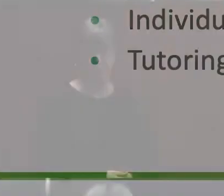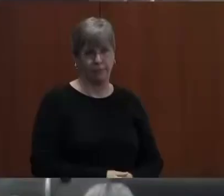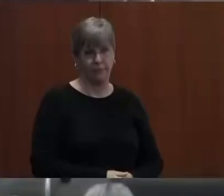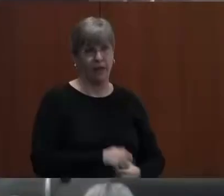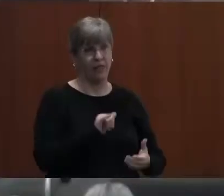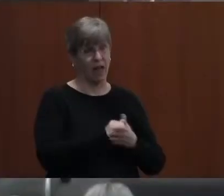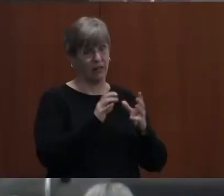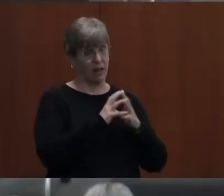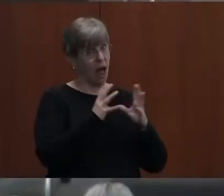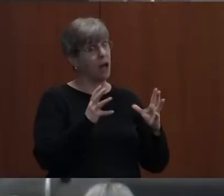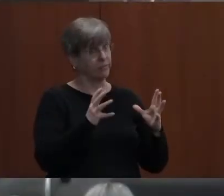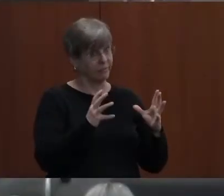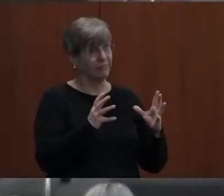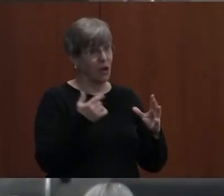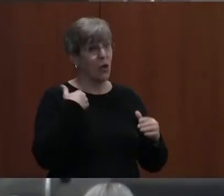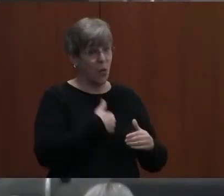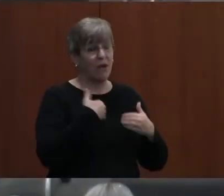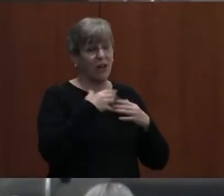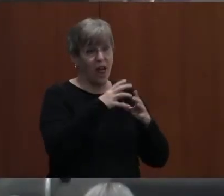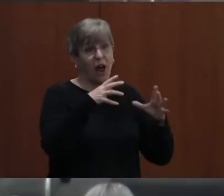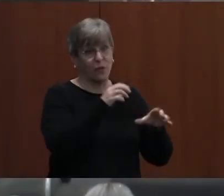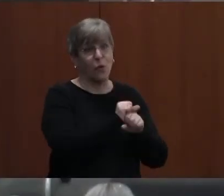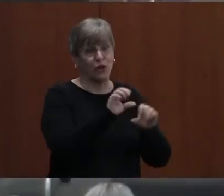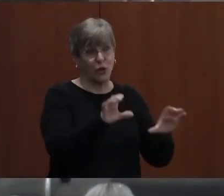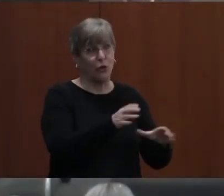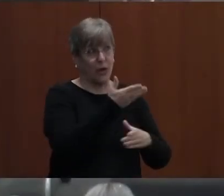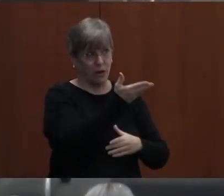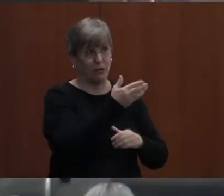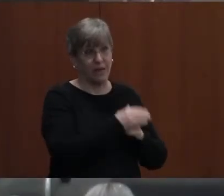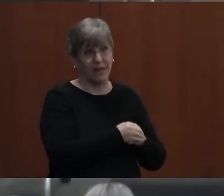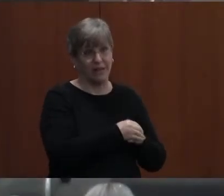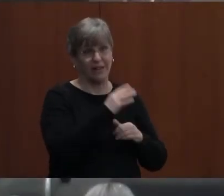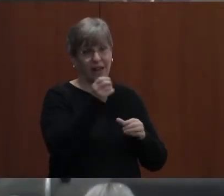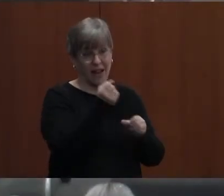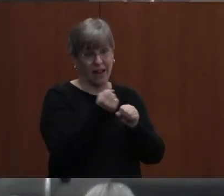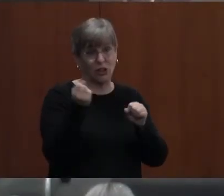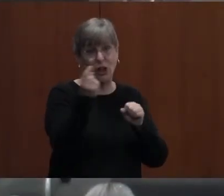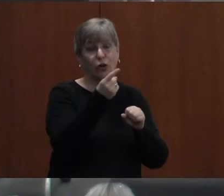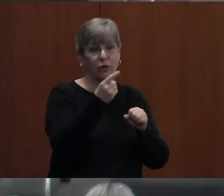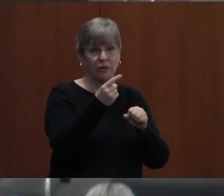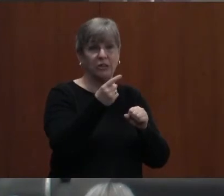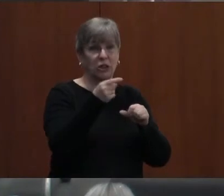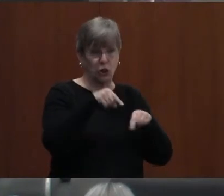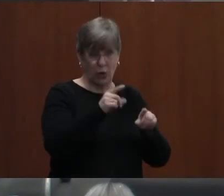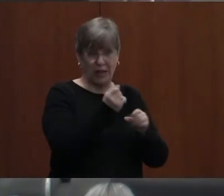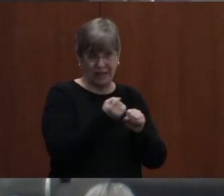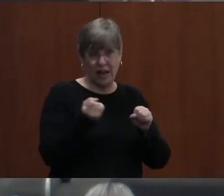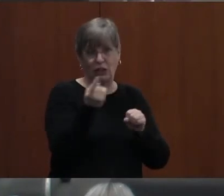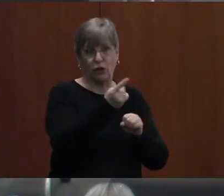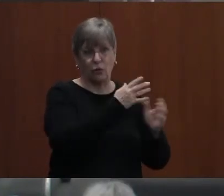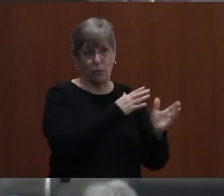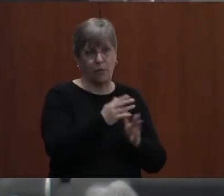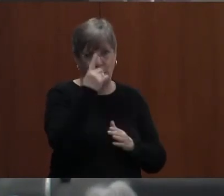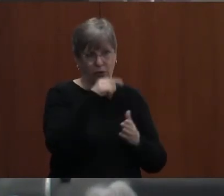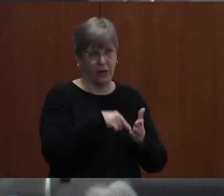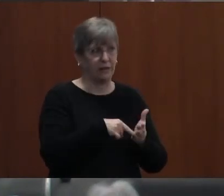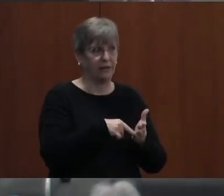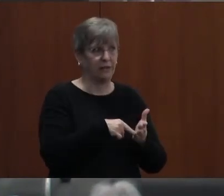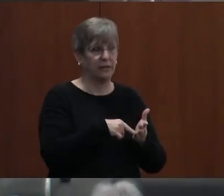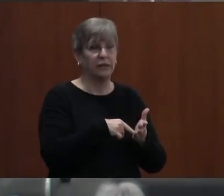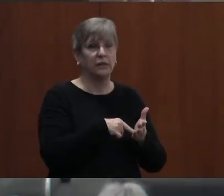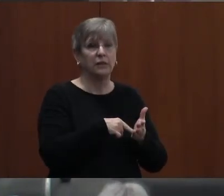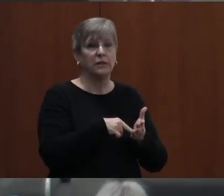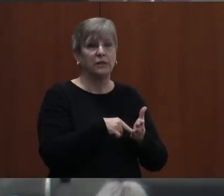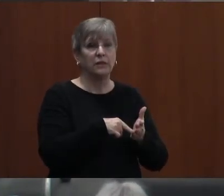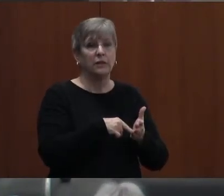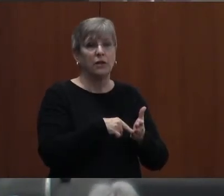So that's a lot. We have a lot of work to do here in the next year to prepare for this. What Ardith,